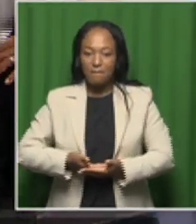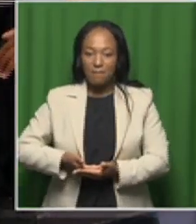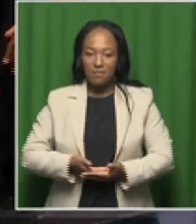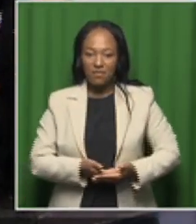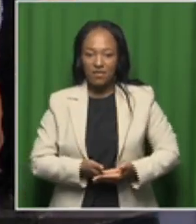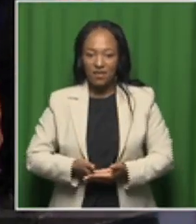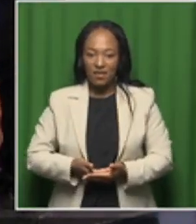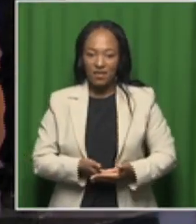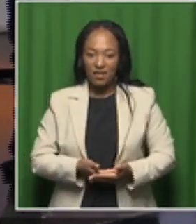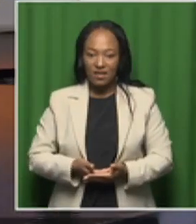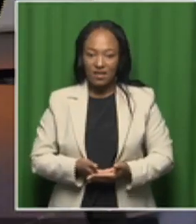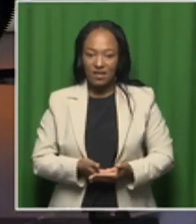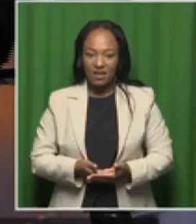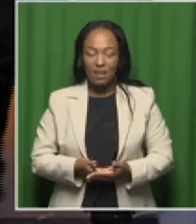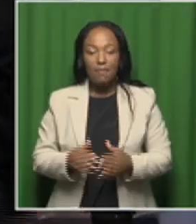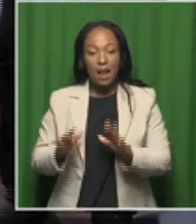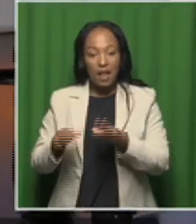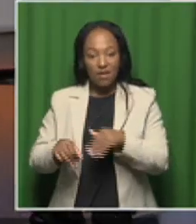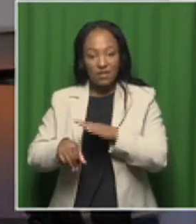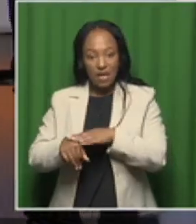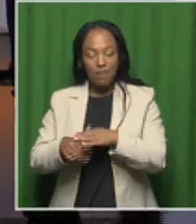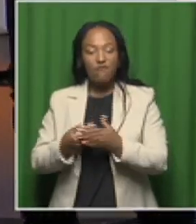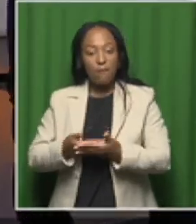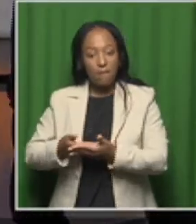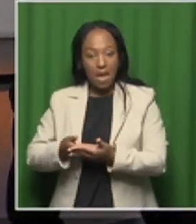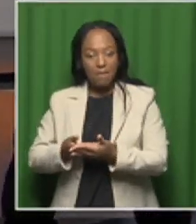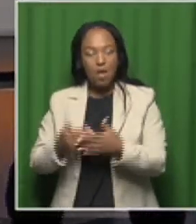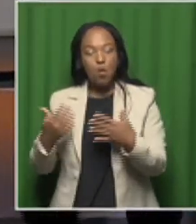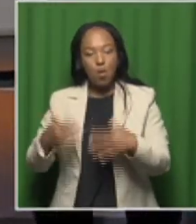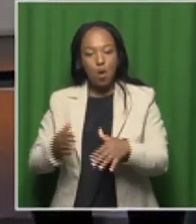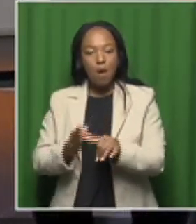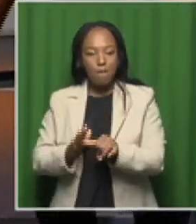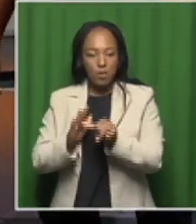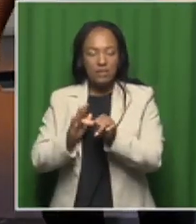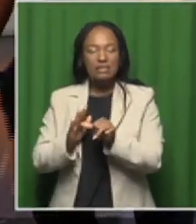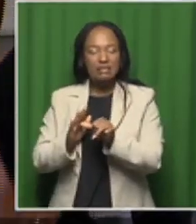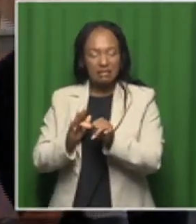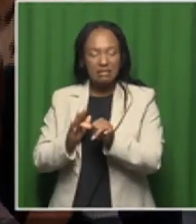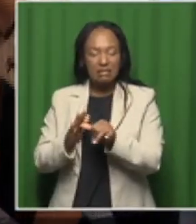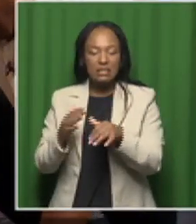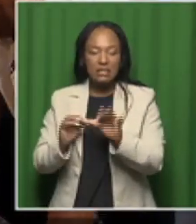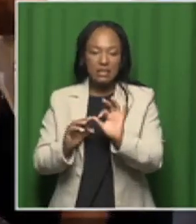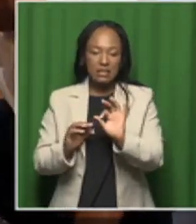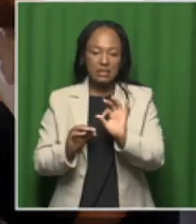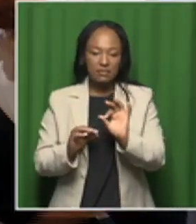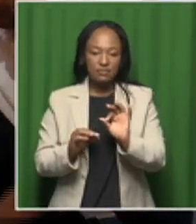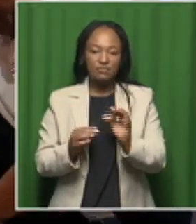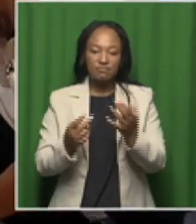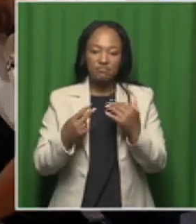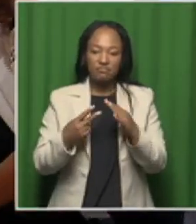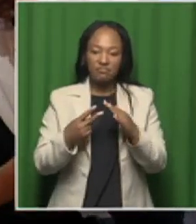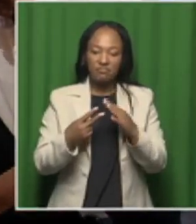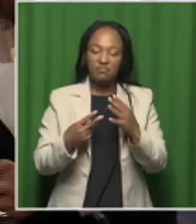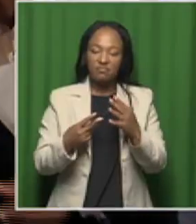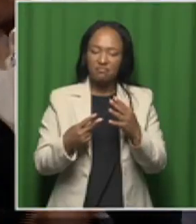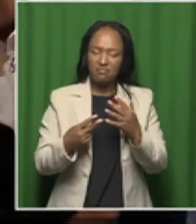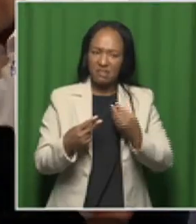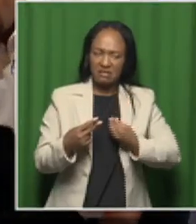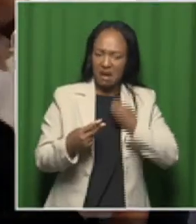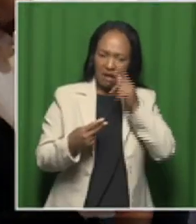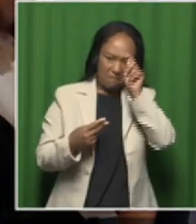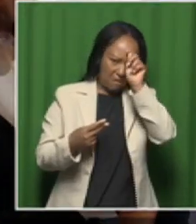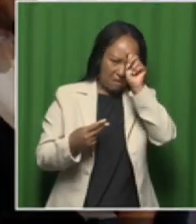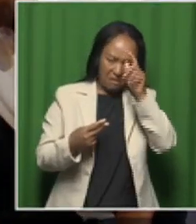left time on the baby because that's very critical for me. 100%. Yes. I see this as a young boy and an adult, or a young this